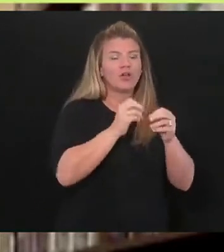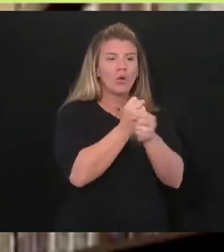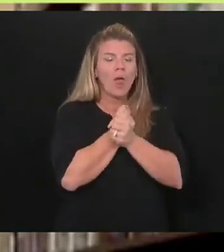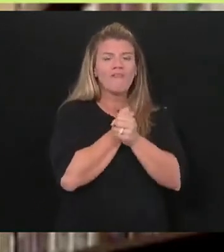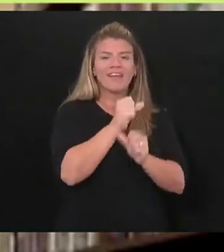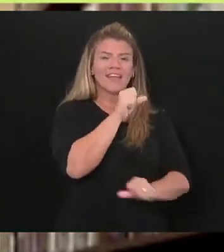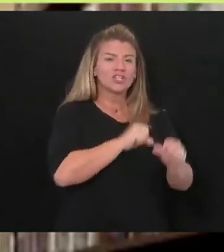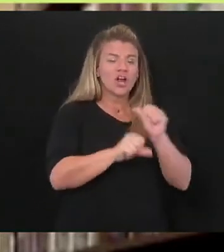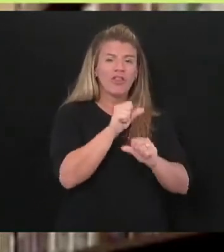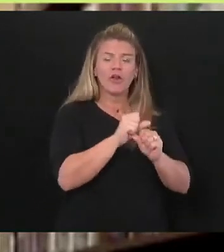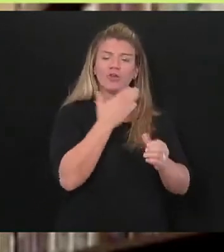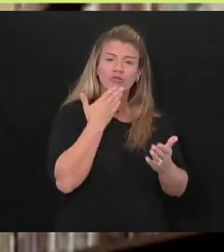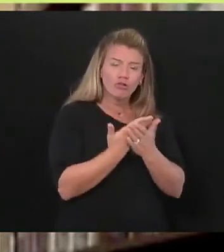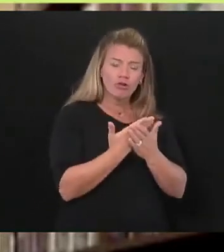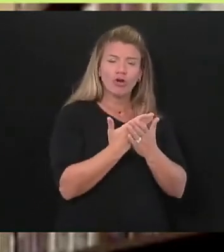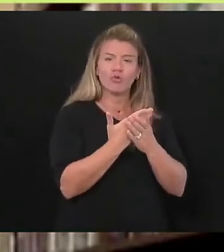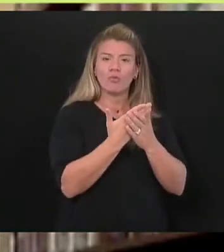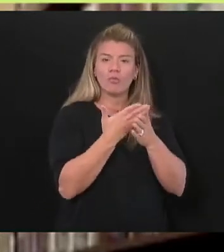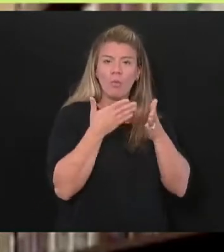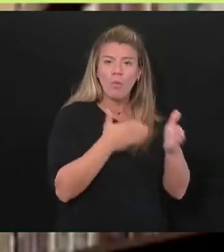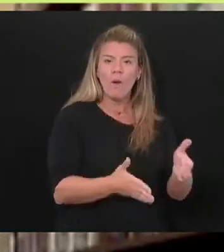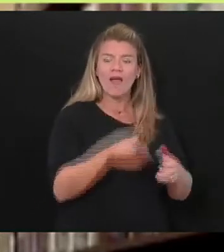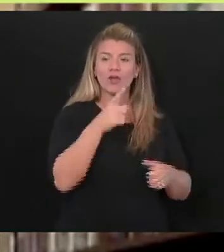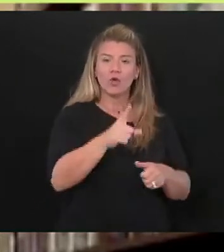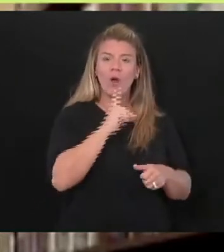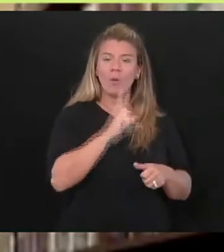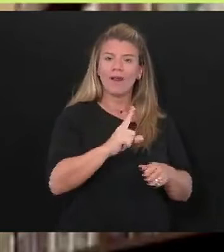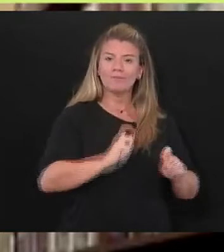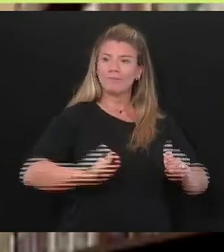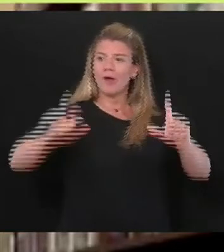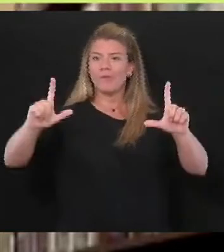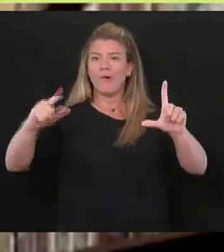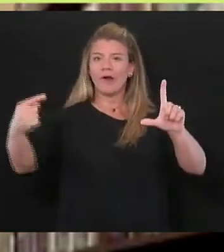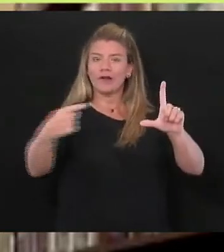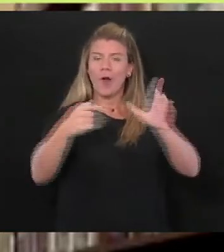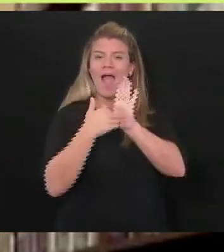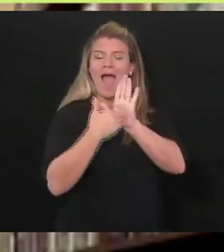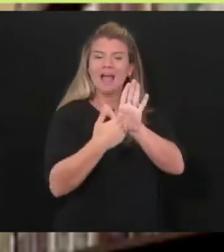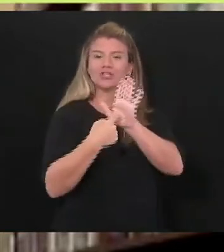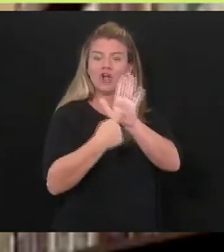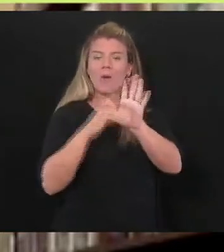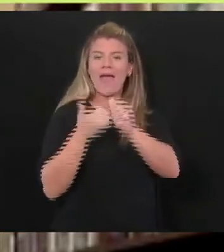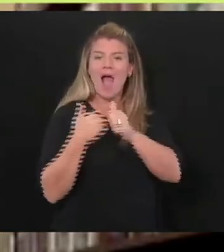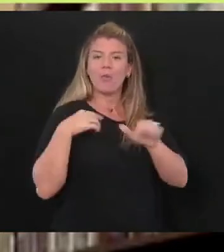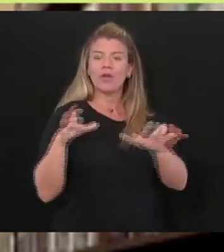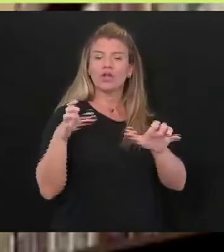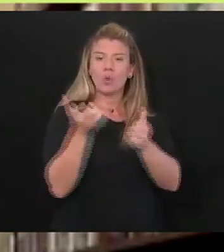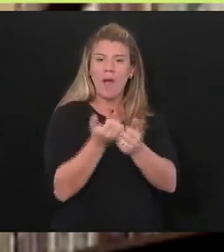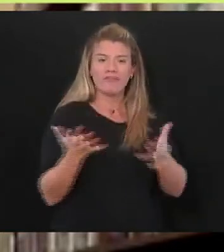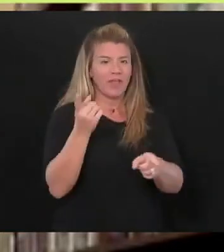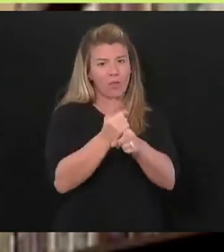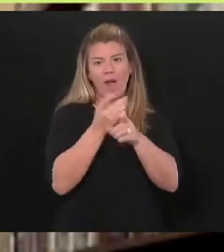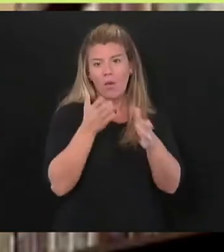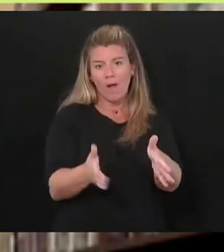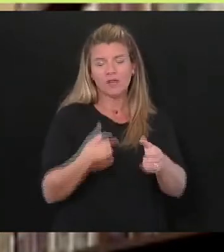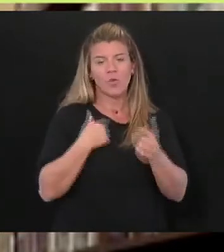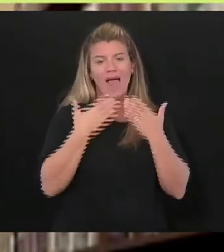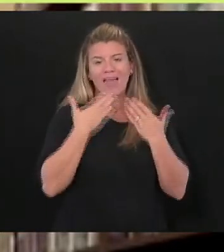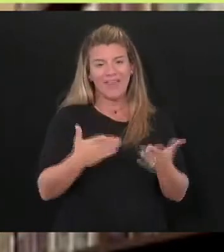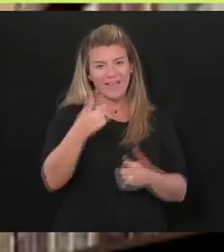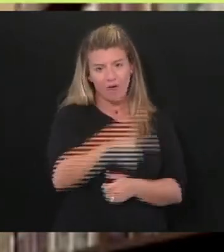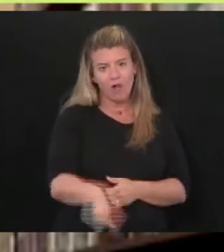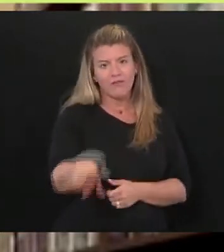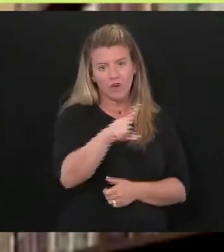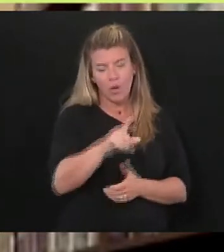ways. You're being billboards for gospel renewal. And so with the governor, I thank God for each of you.